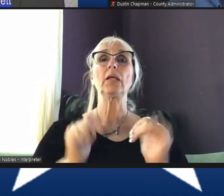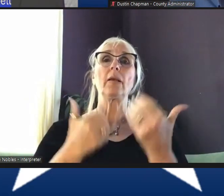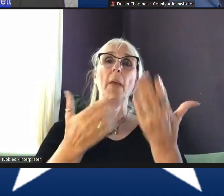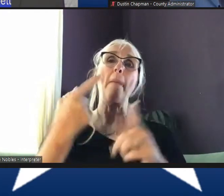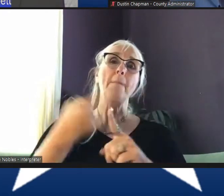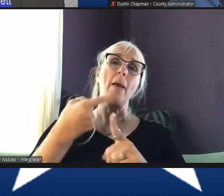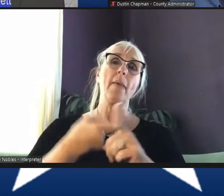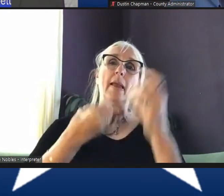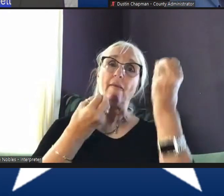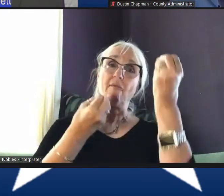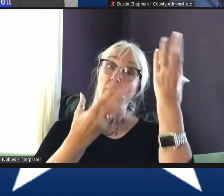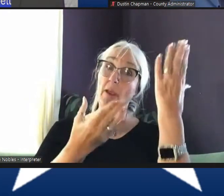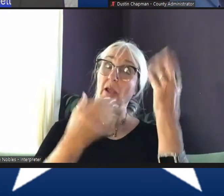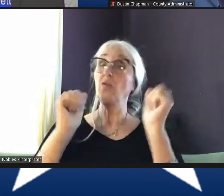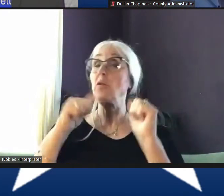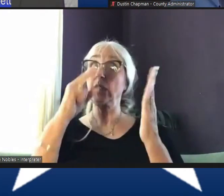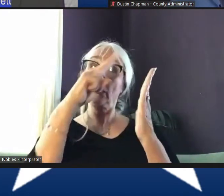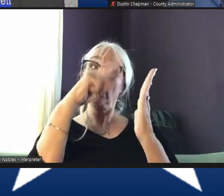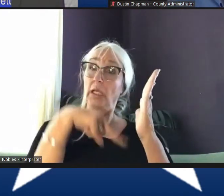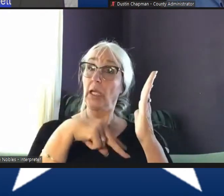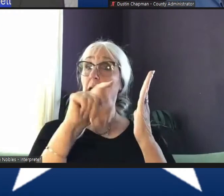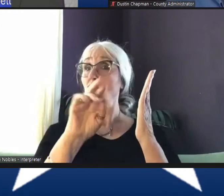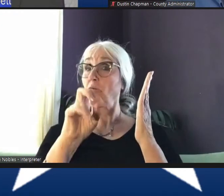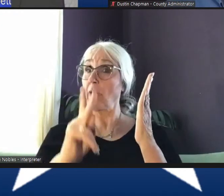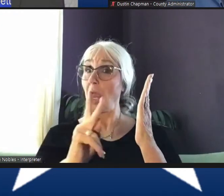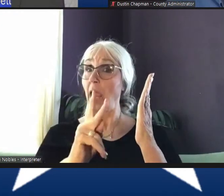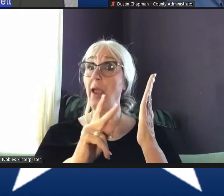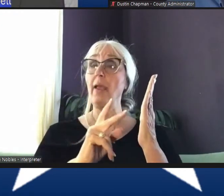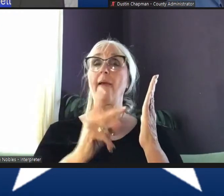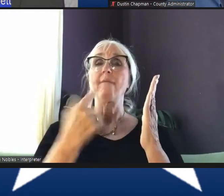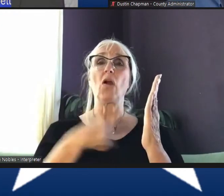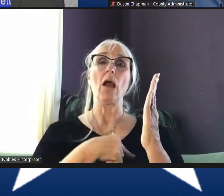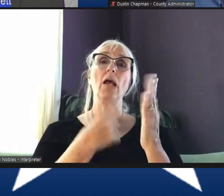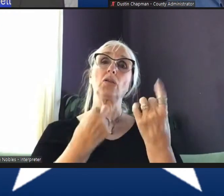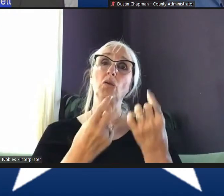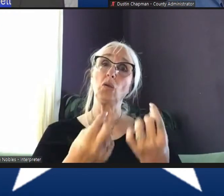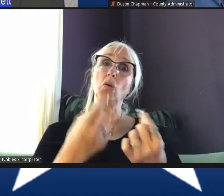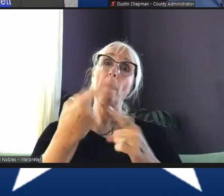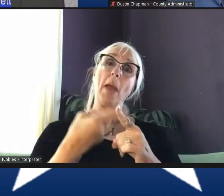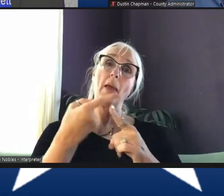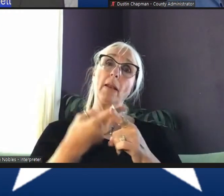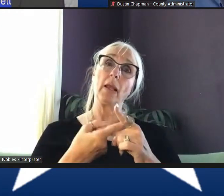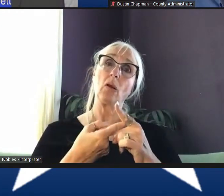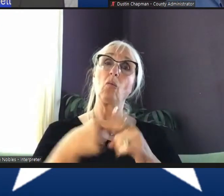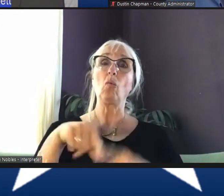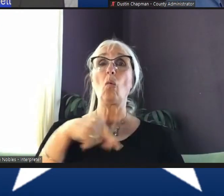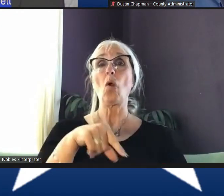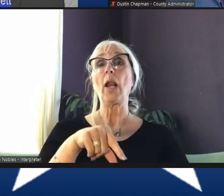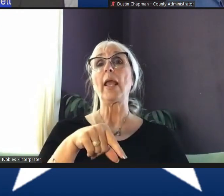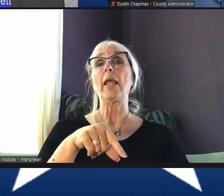you'll be able to see and track, as well as for us to do the monthly or the quarterly reports.